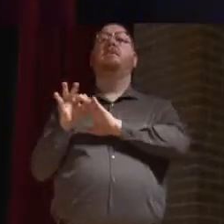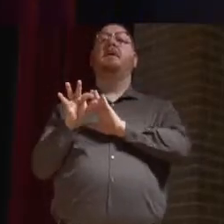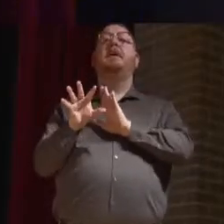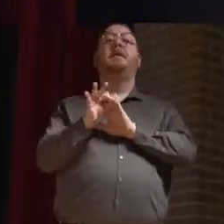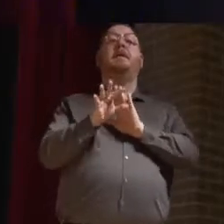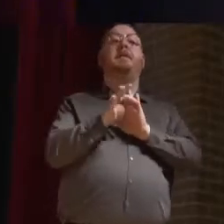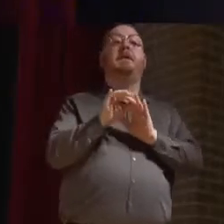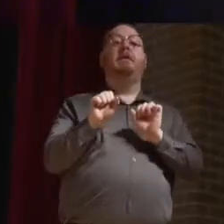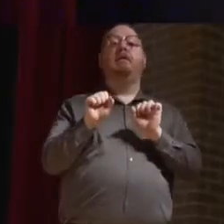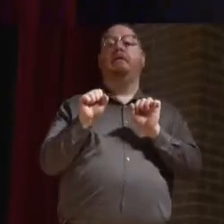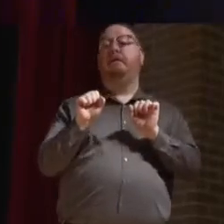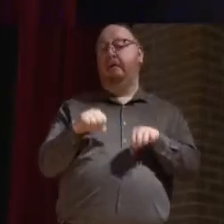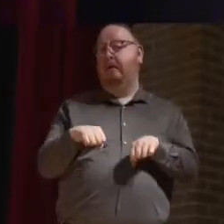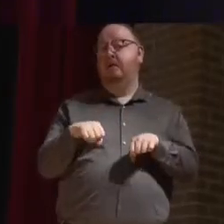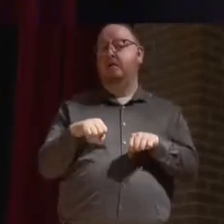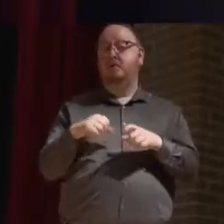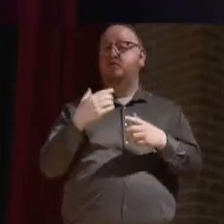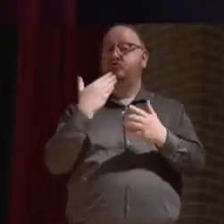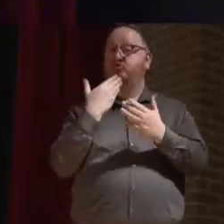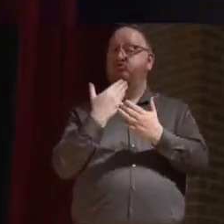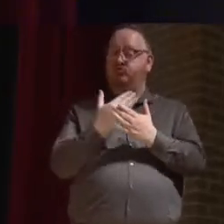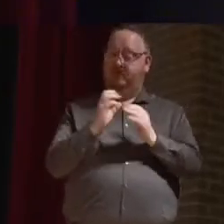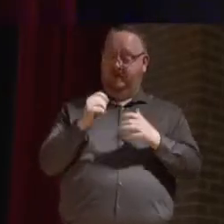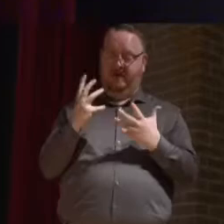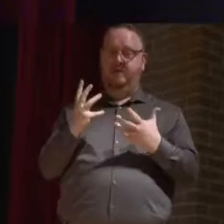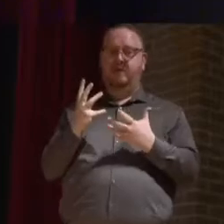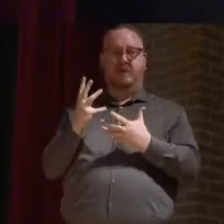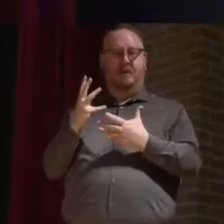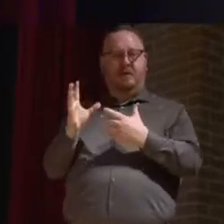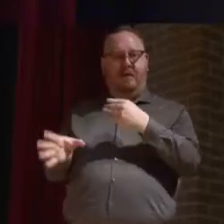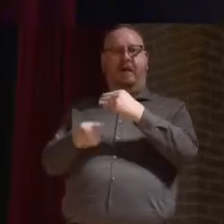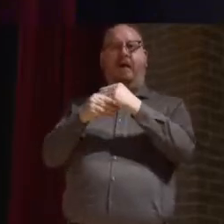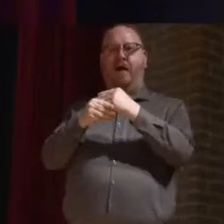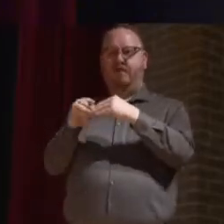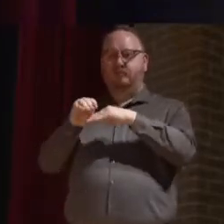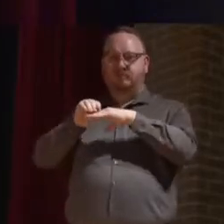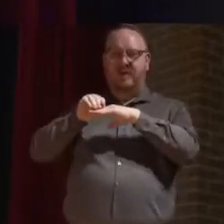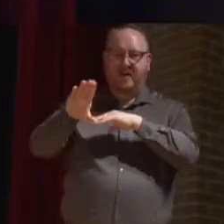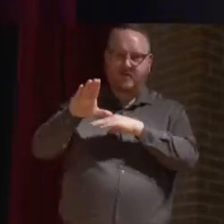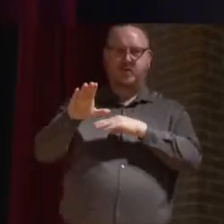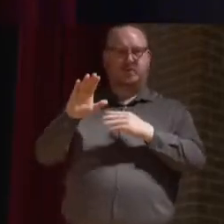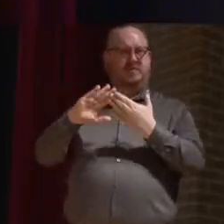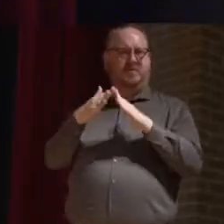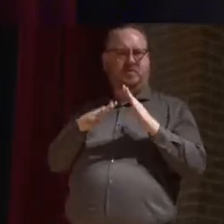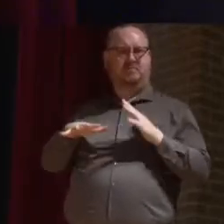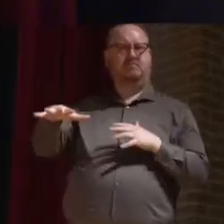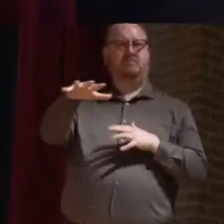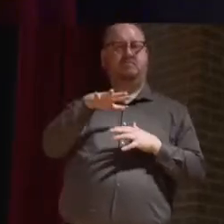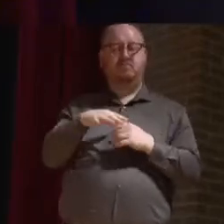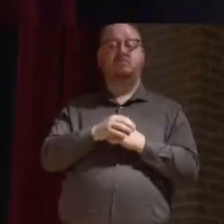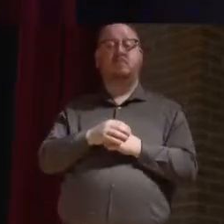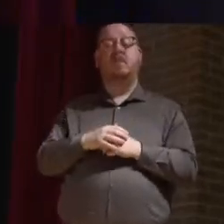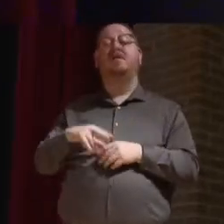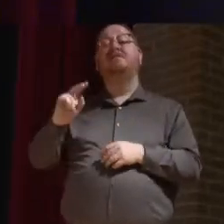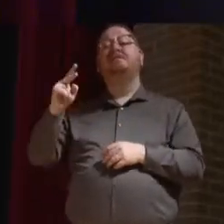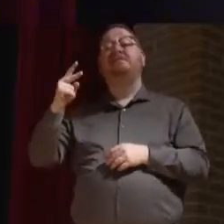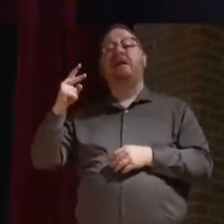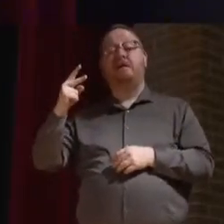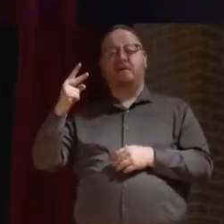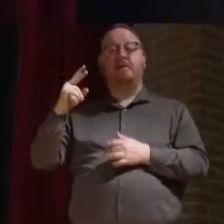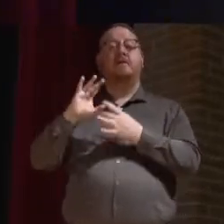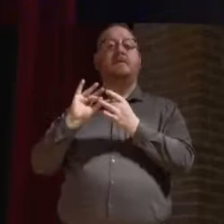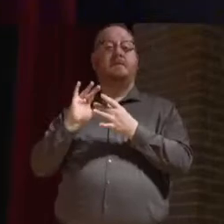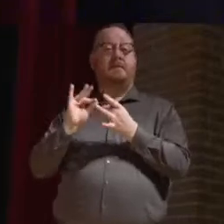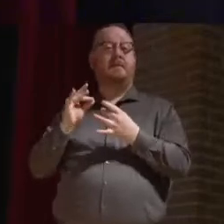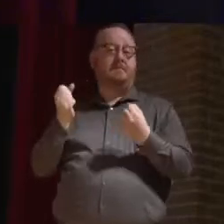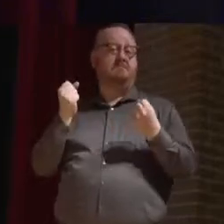you become a great contributor to our community. The other thing that was brought up is that this person thought